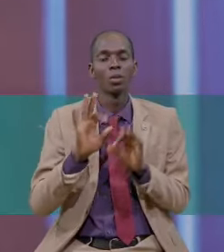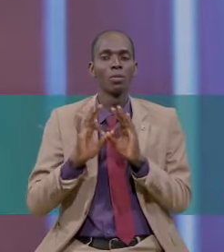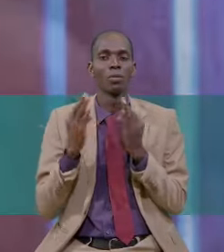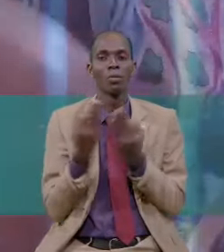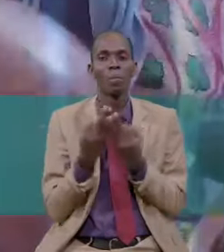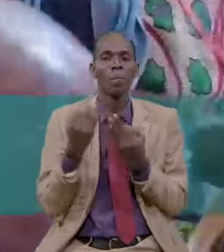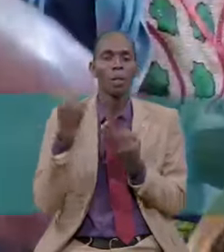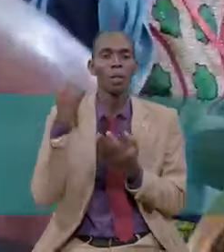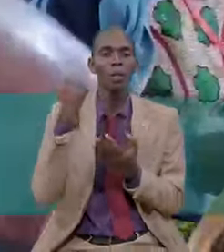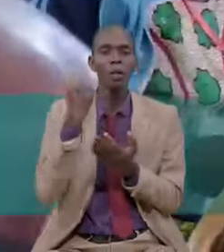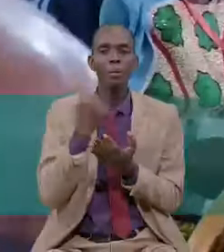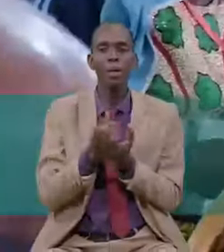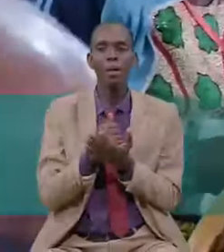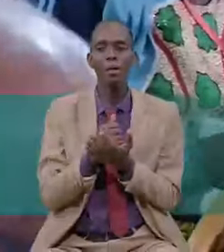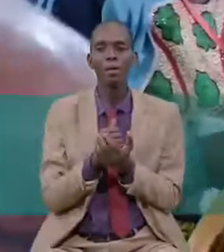Amen.